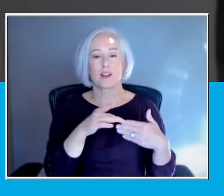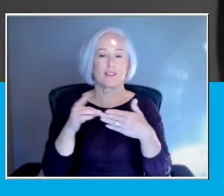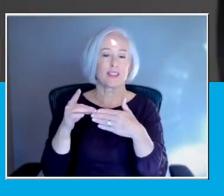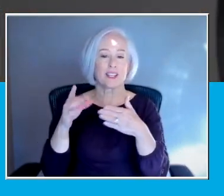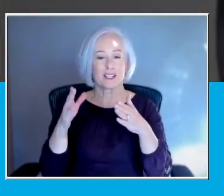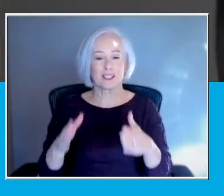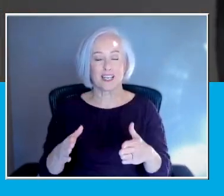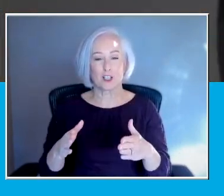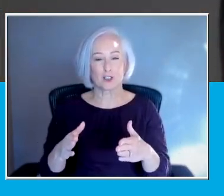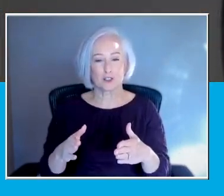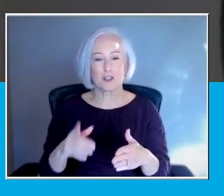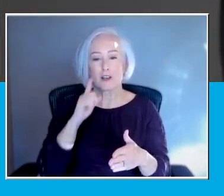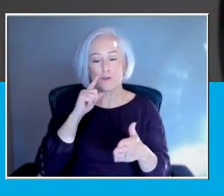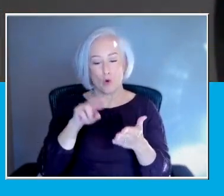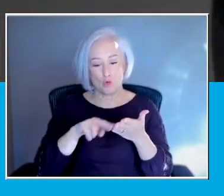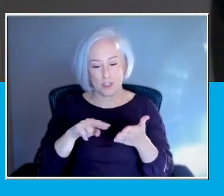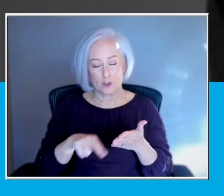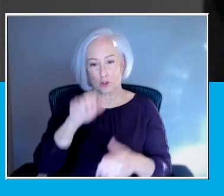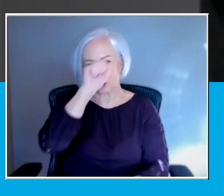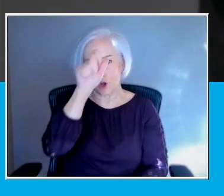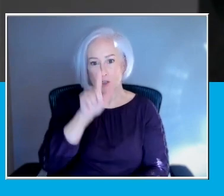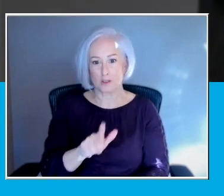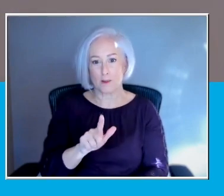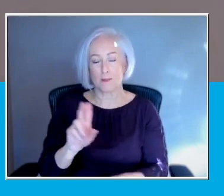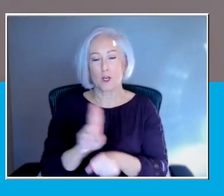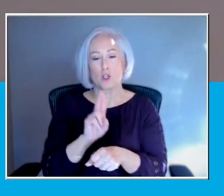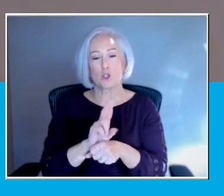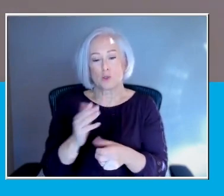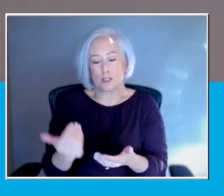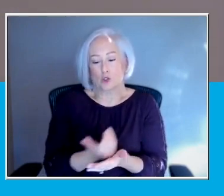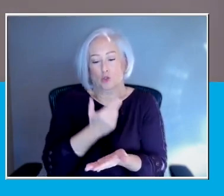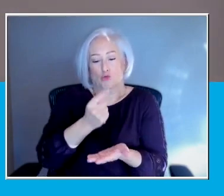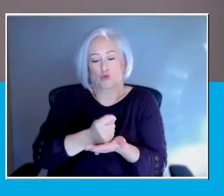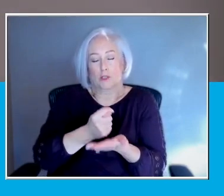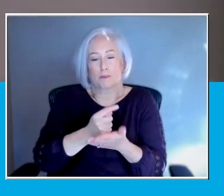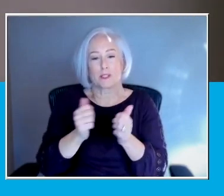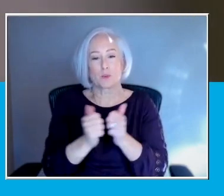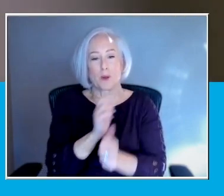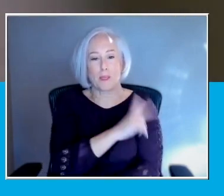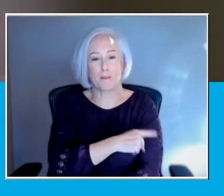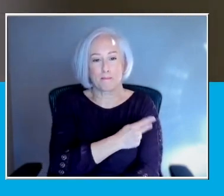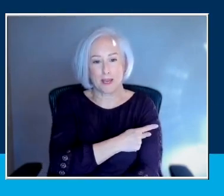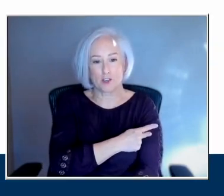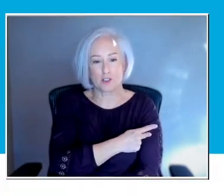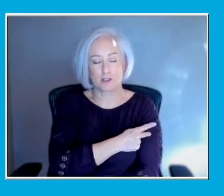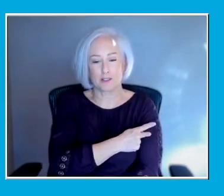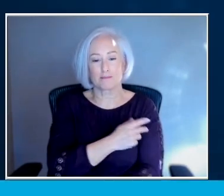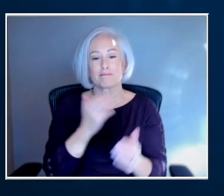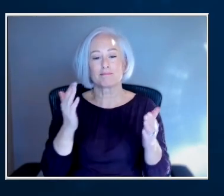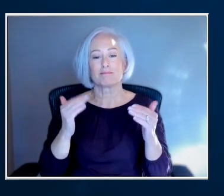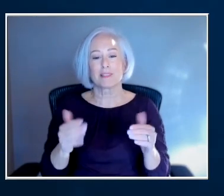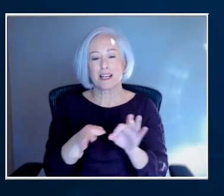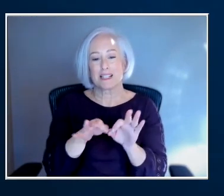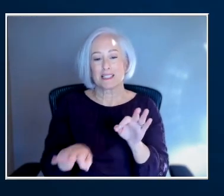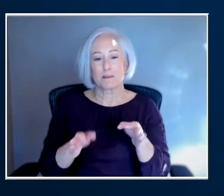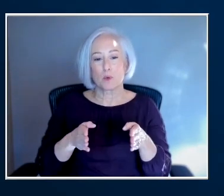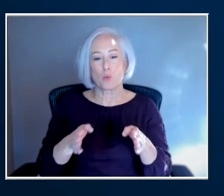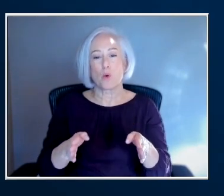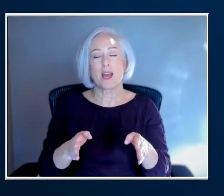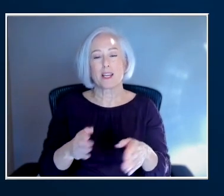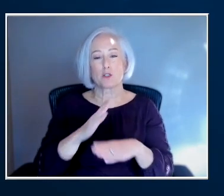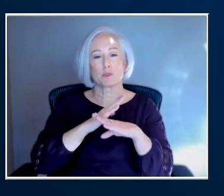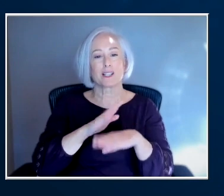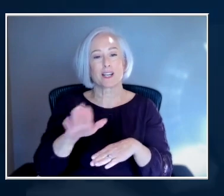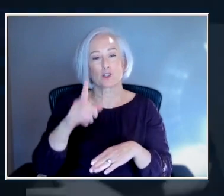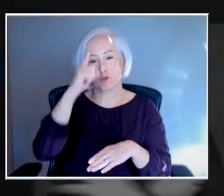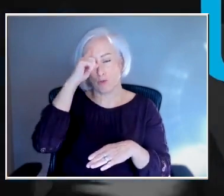who's already using brand new treatments with patients. Plus, the simple ways to protect your own brain health. Monday at 8.